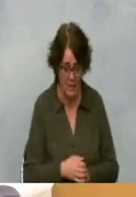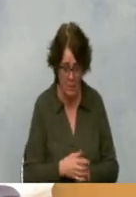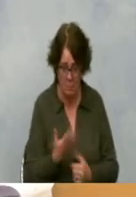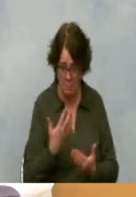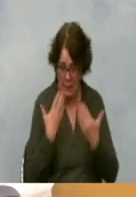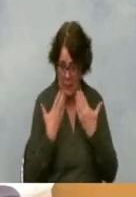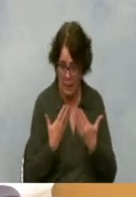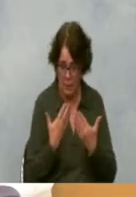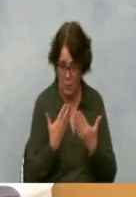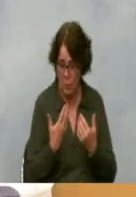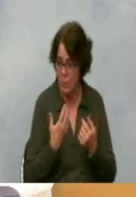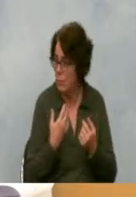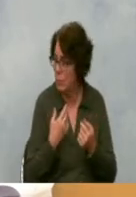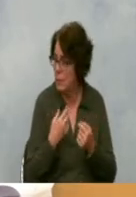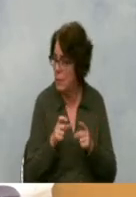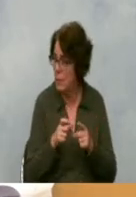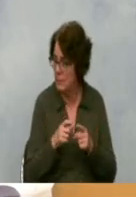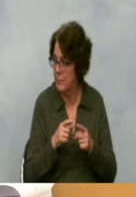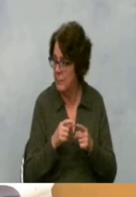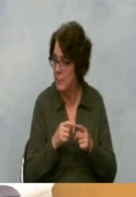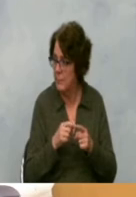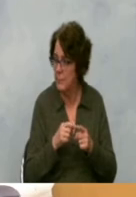anything to add to that.